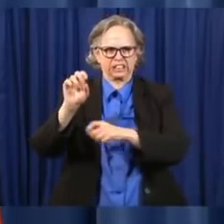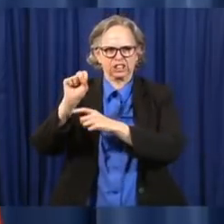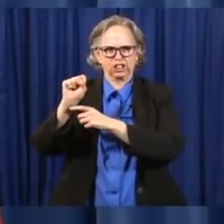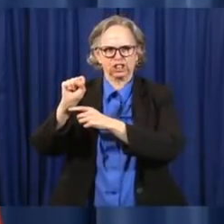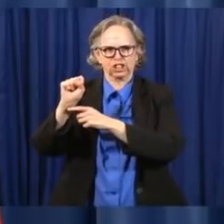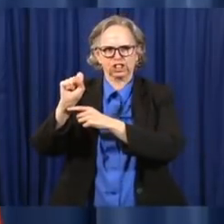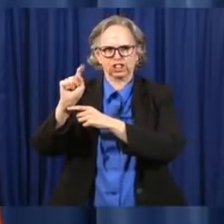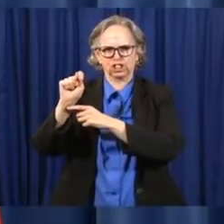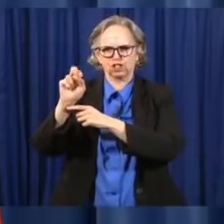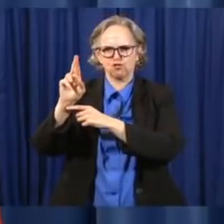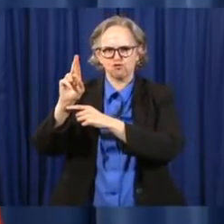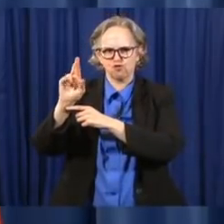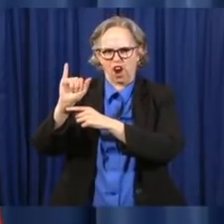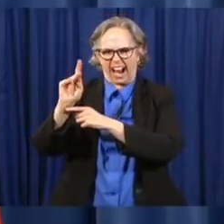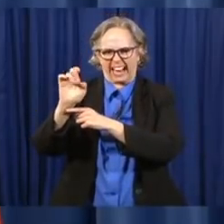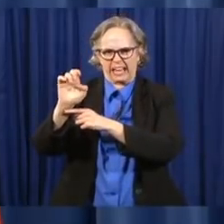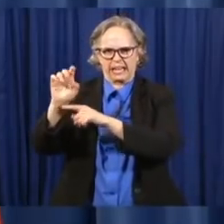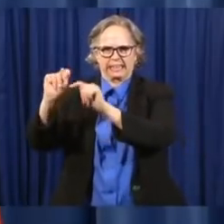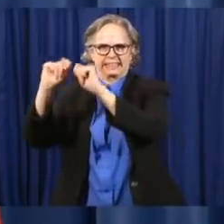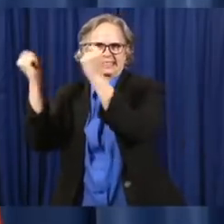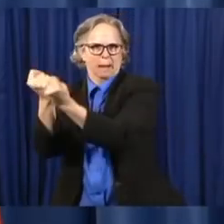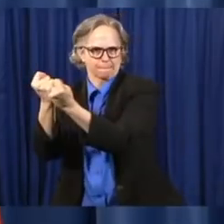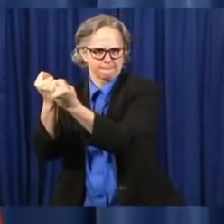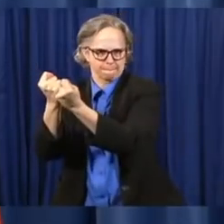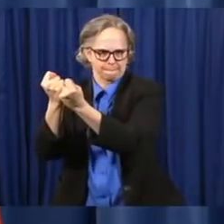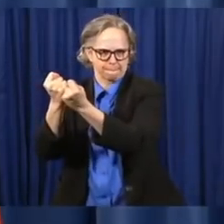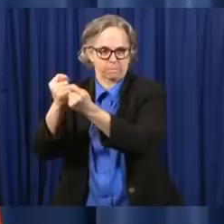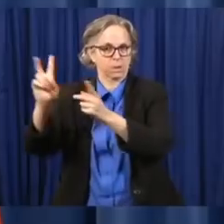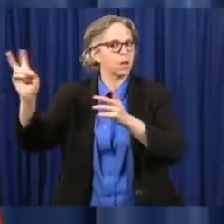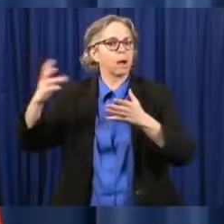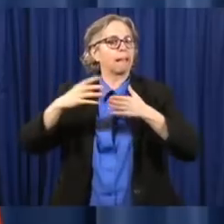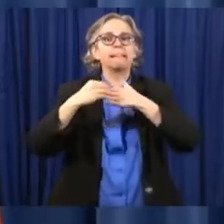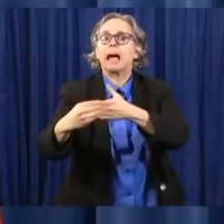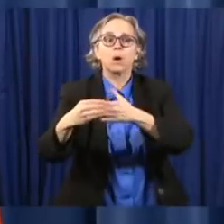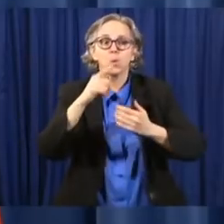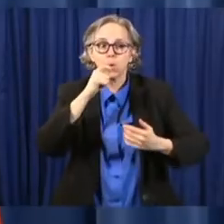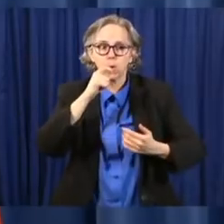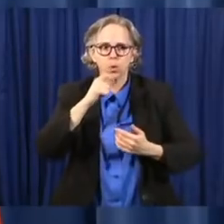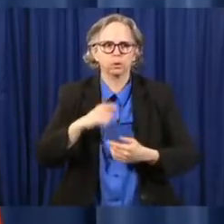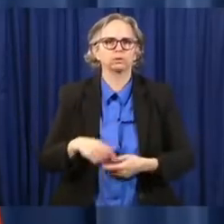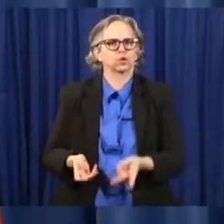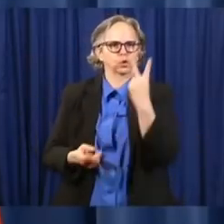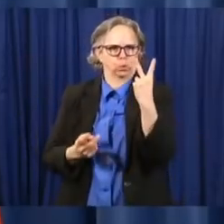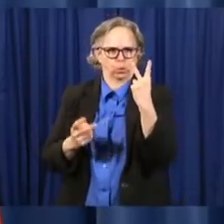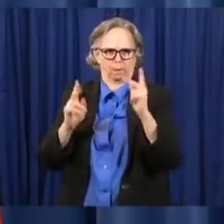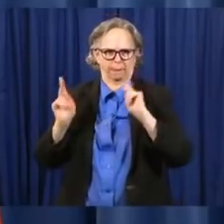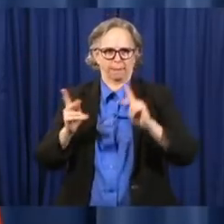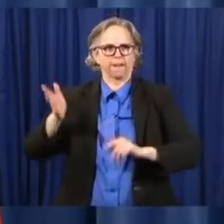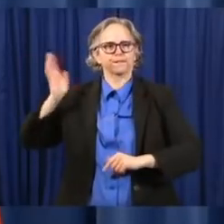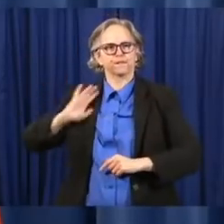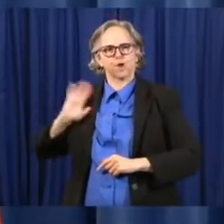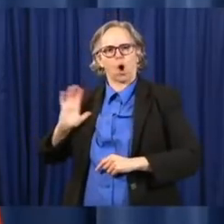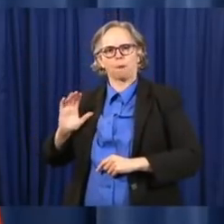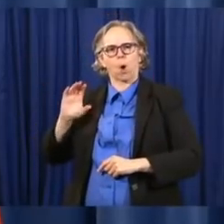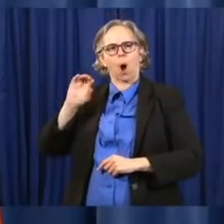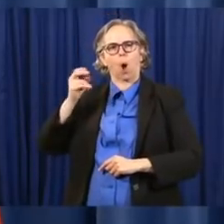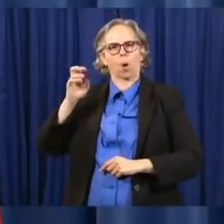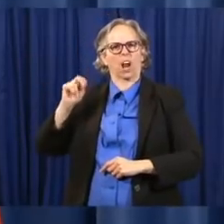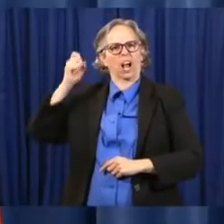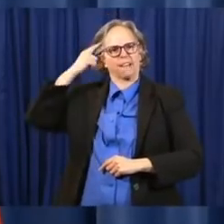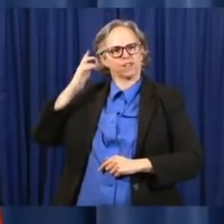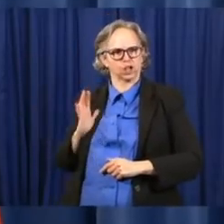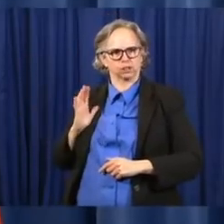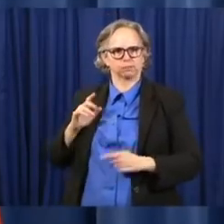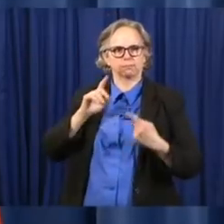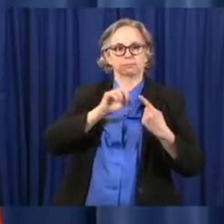that will be led by two former Ohio governors, Governor Dick Celeste and Governor Bob Taft. I